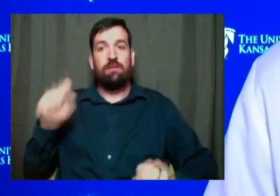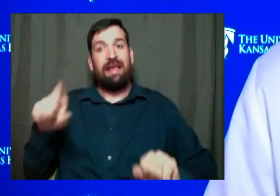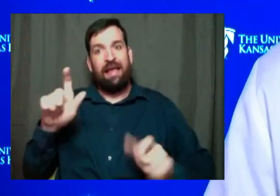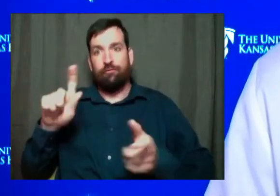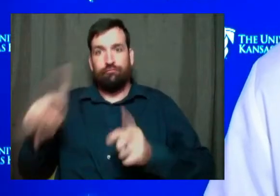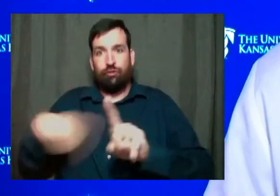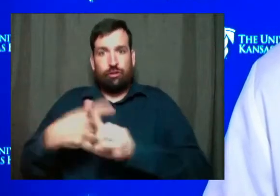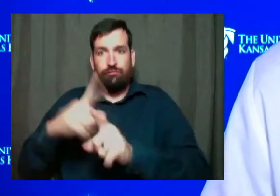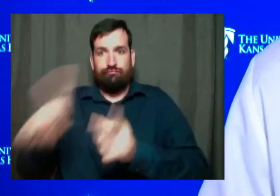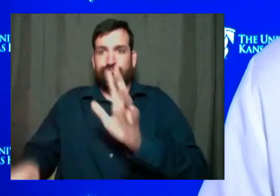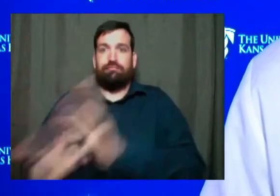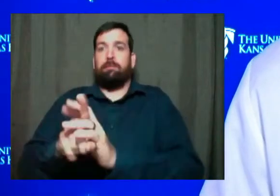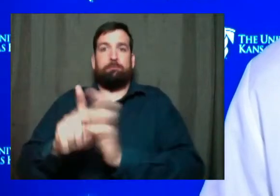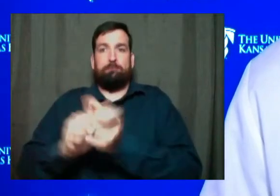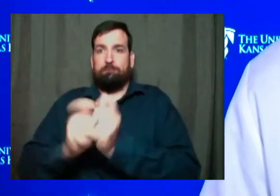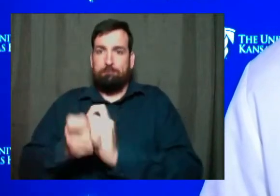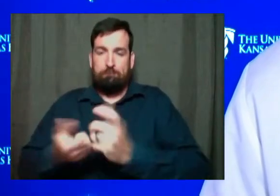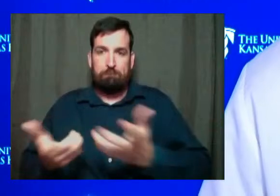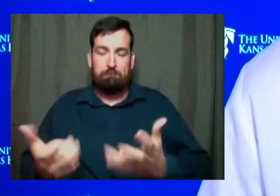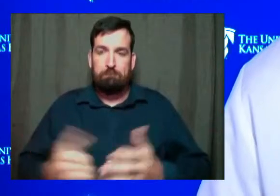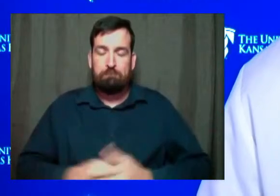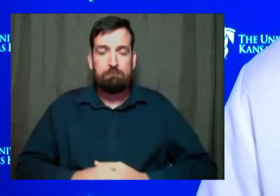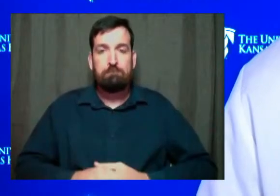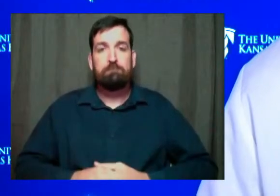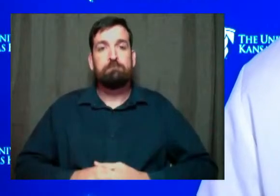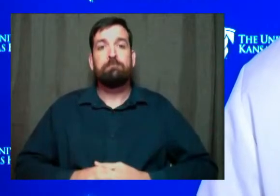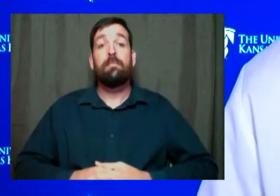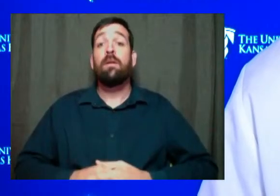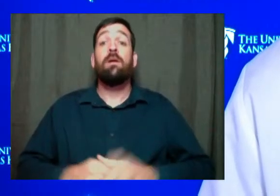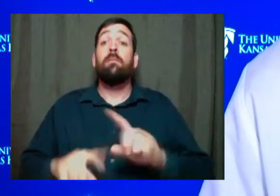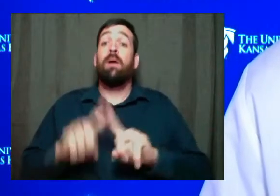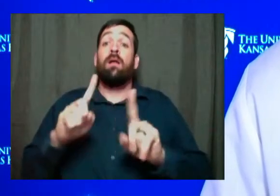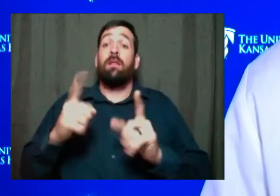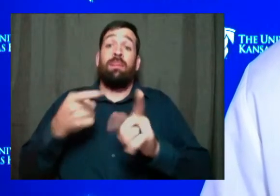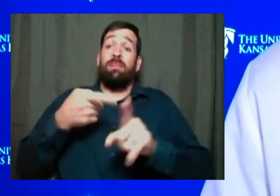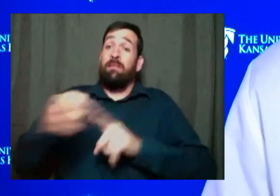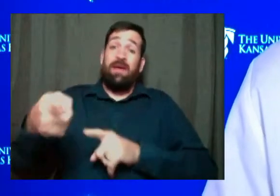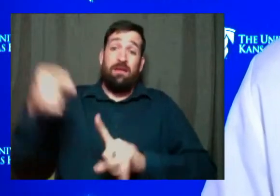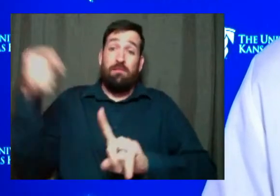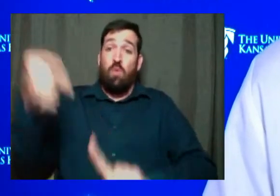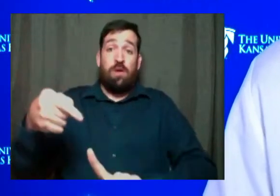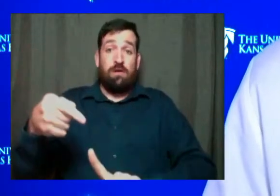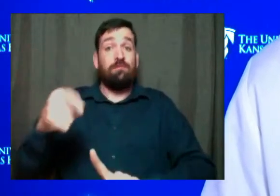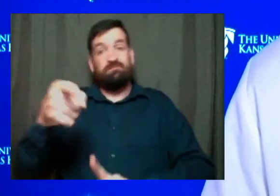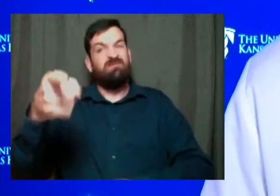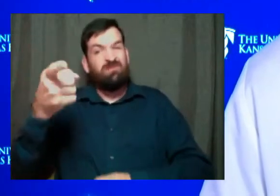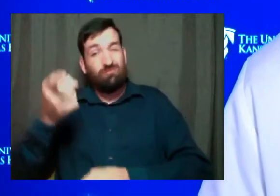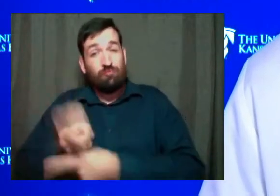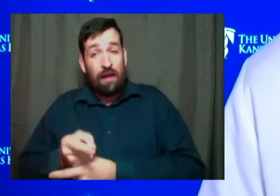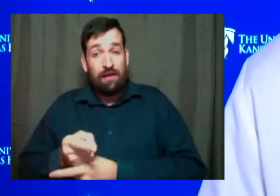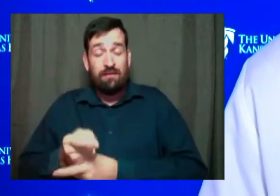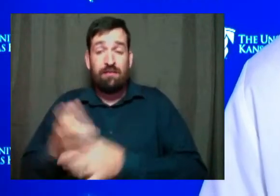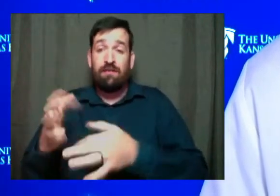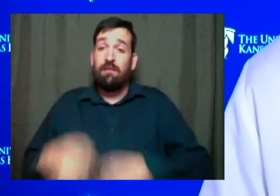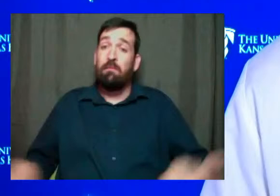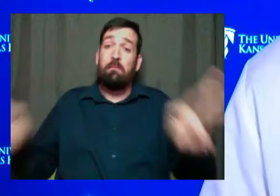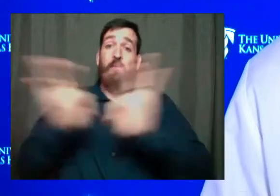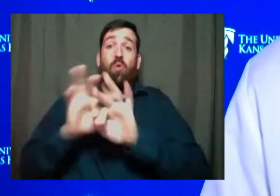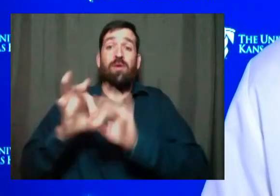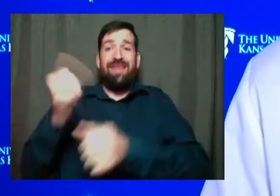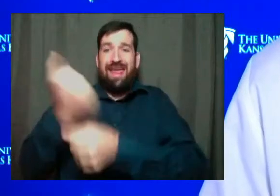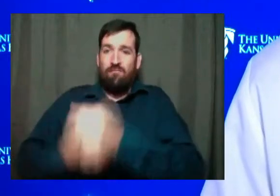just in cell culture. And so, but I think the main point of that, Steve, is you're correct. It is important for everybody to help reduce